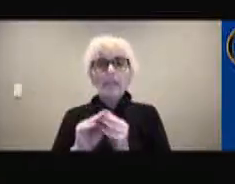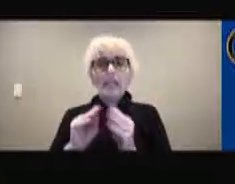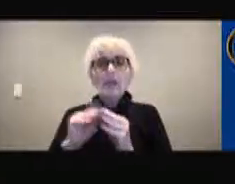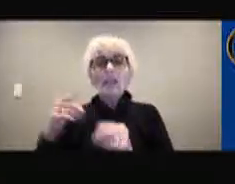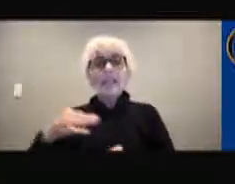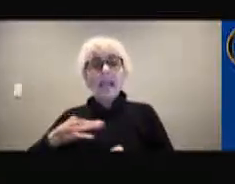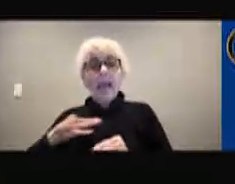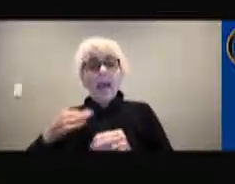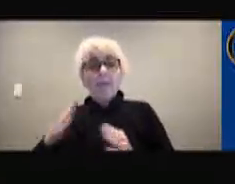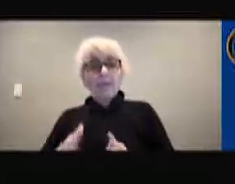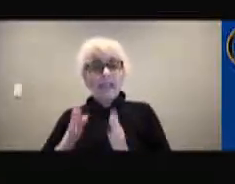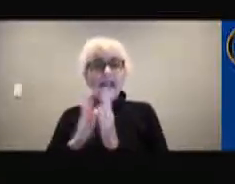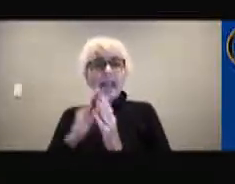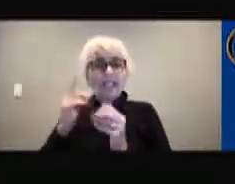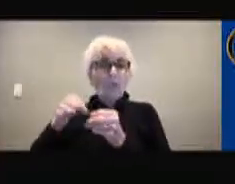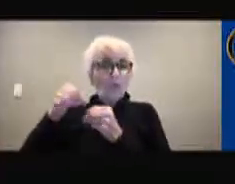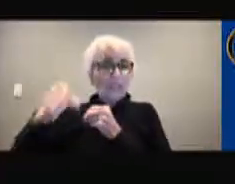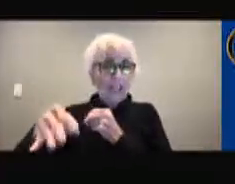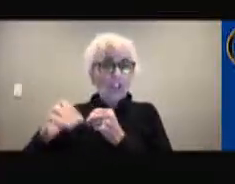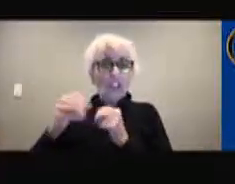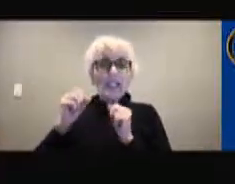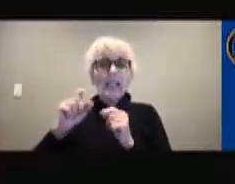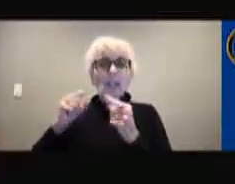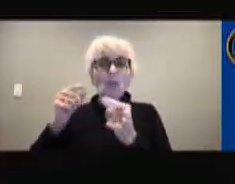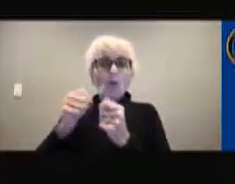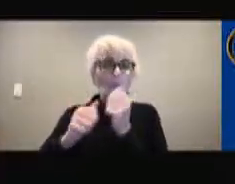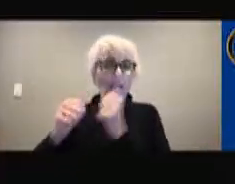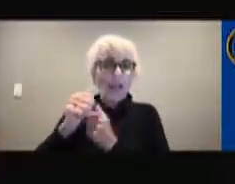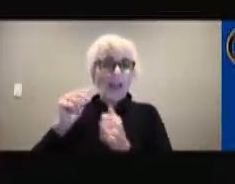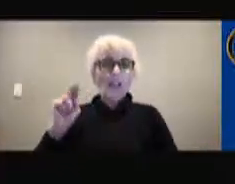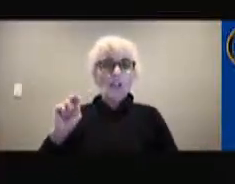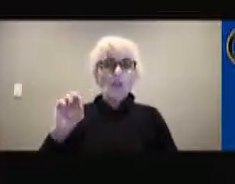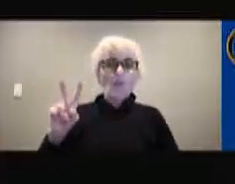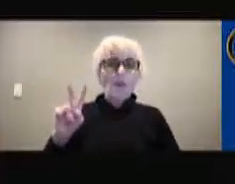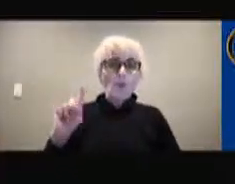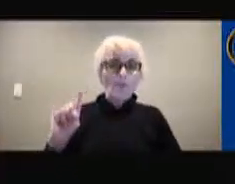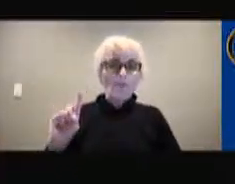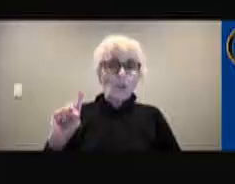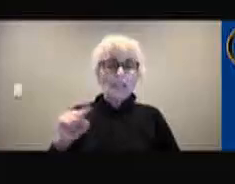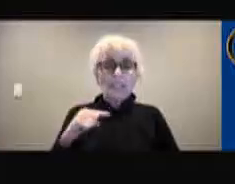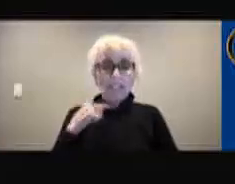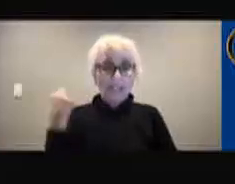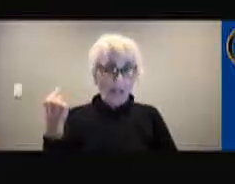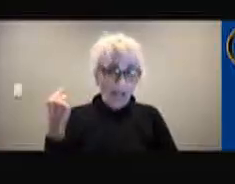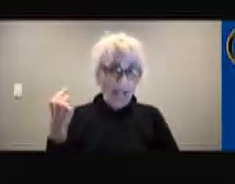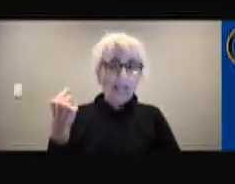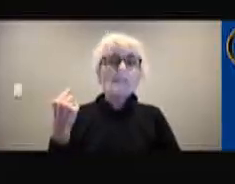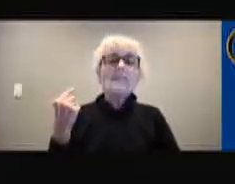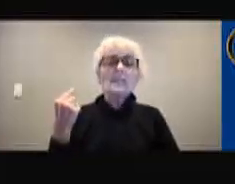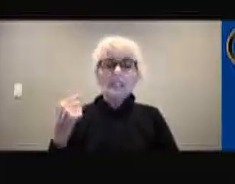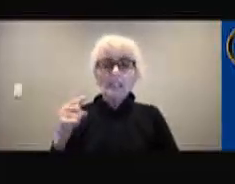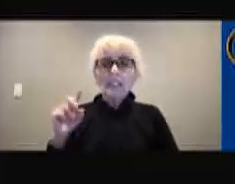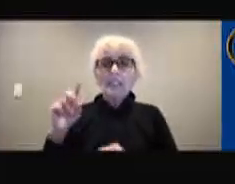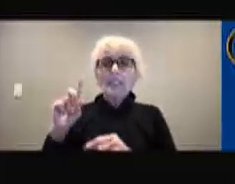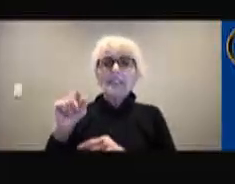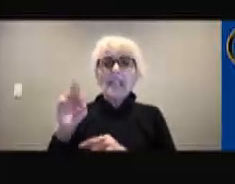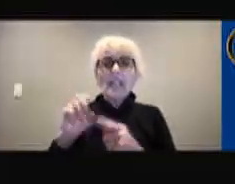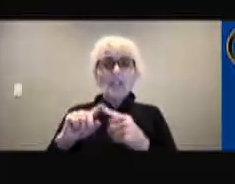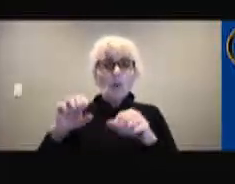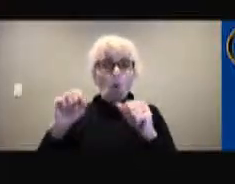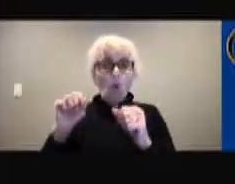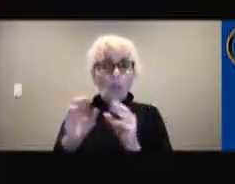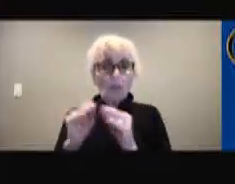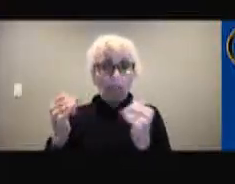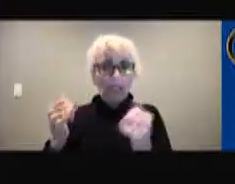extension so that it can go beyond that November 1st deadline date to be able to hold this meeting today on November